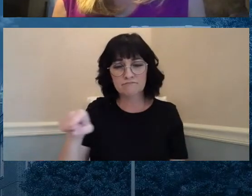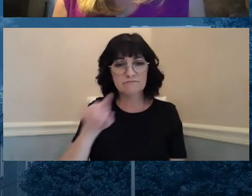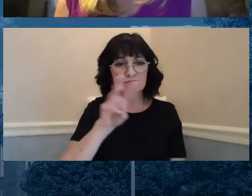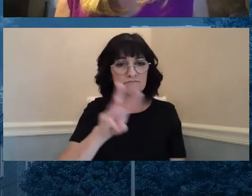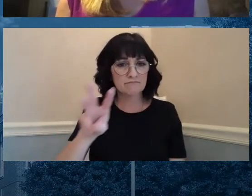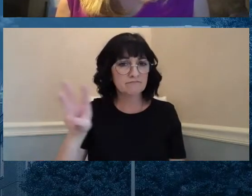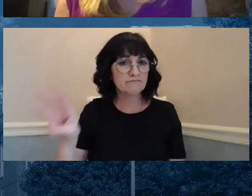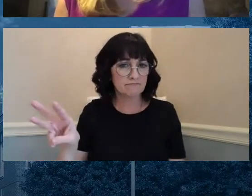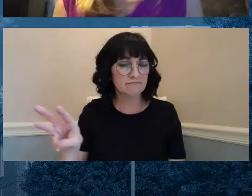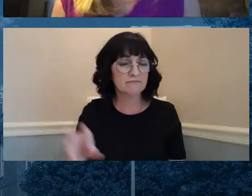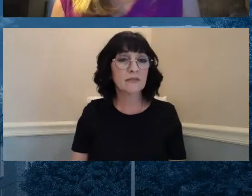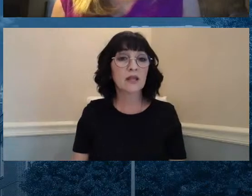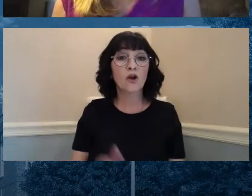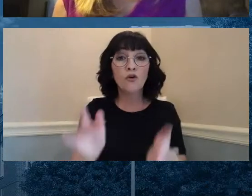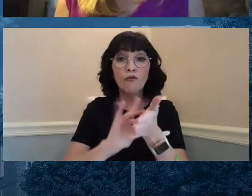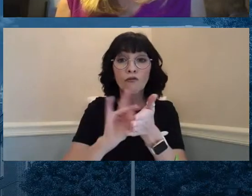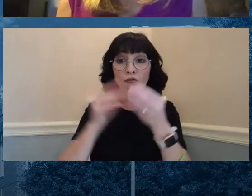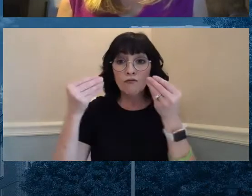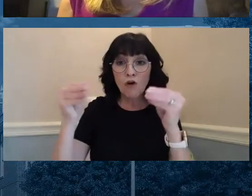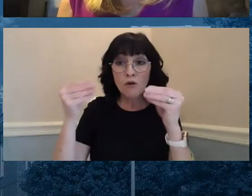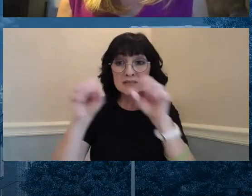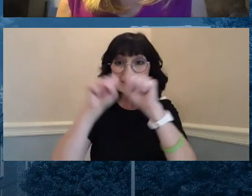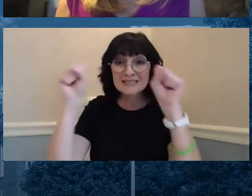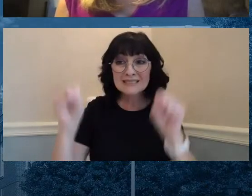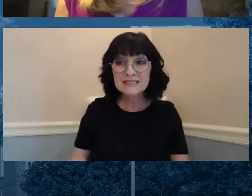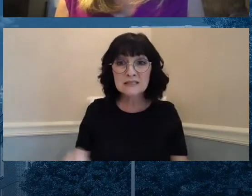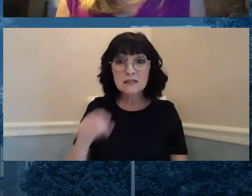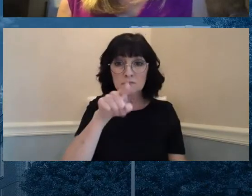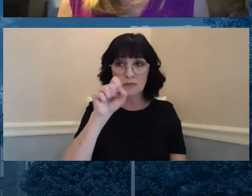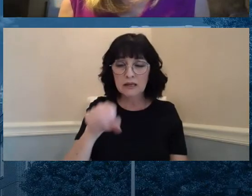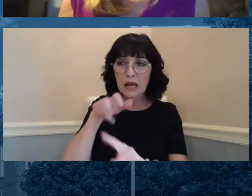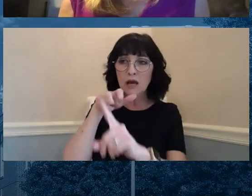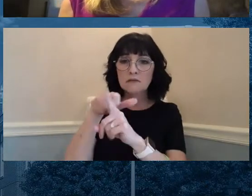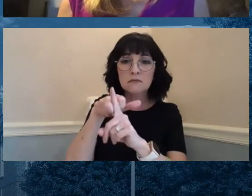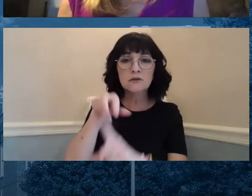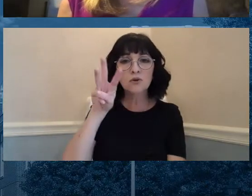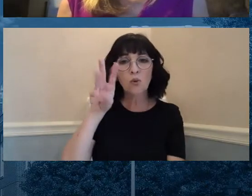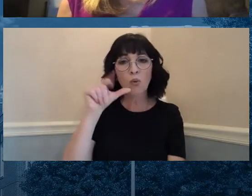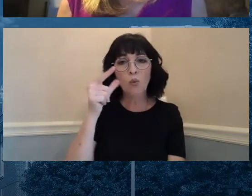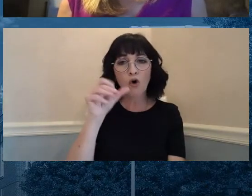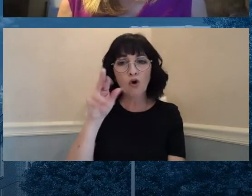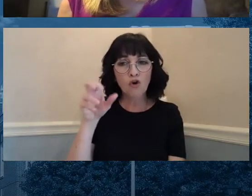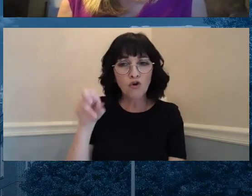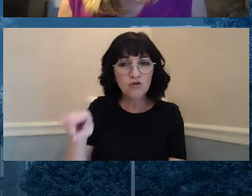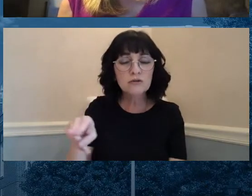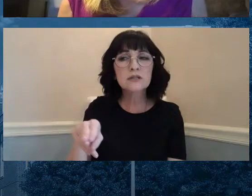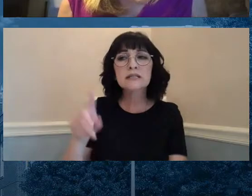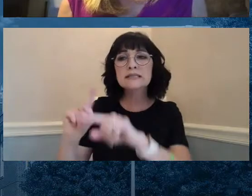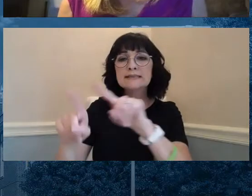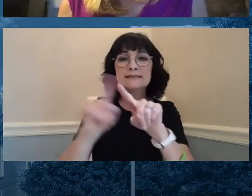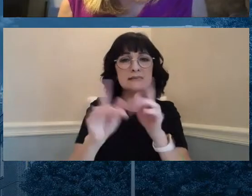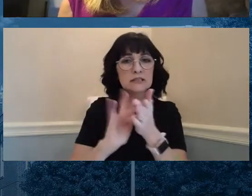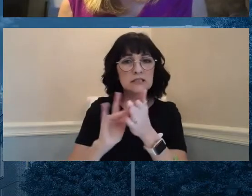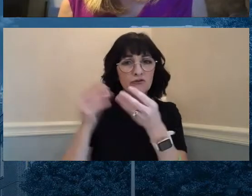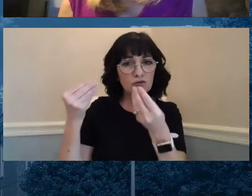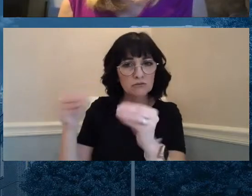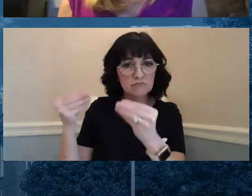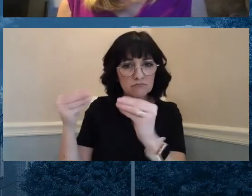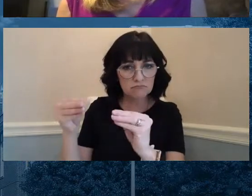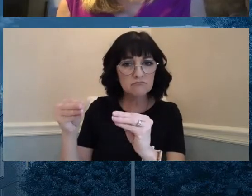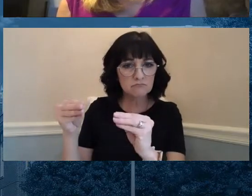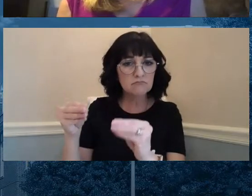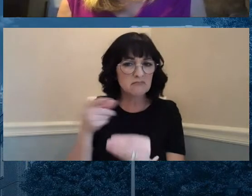I recommend it to anybody looking for vaccination to very easily find opportunities